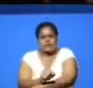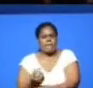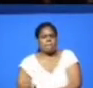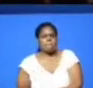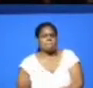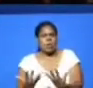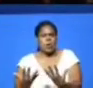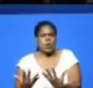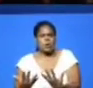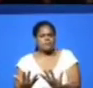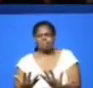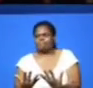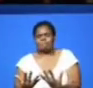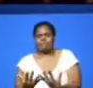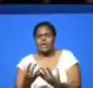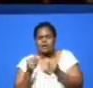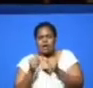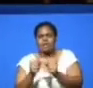They wouldn't let go.